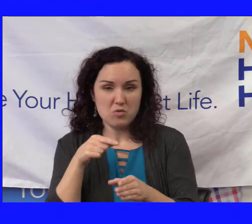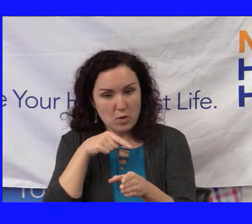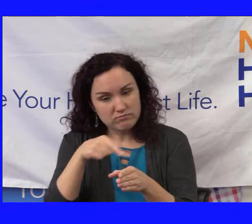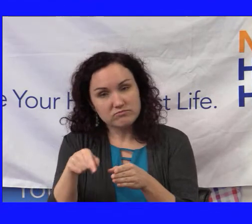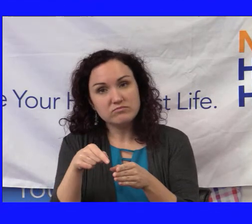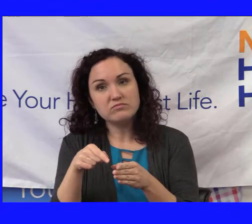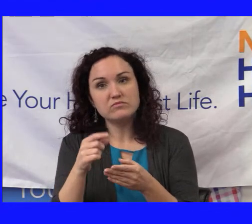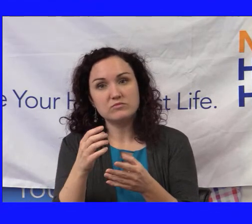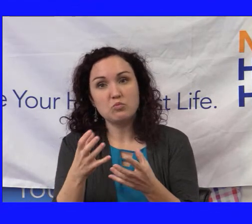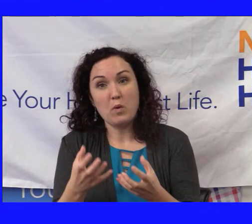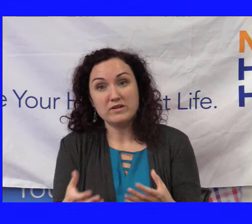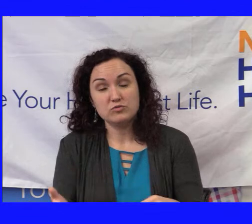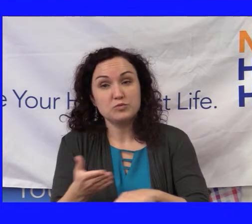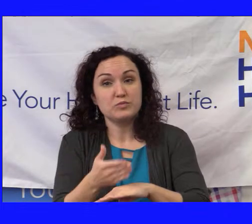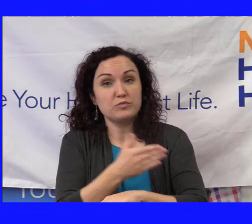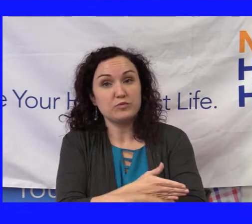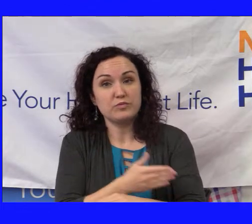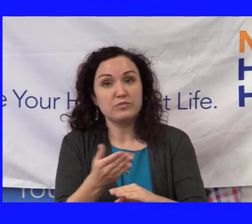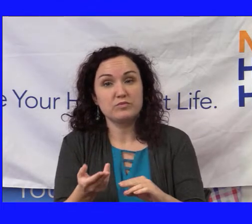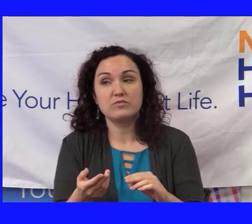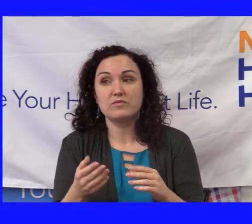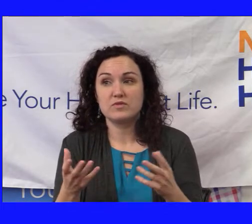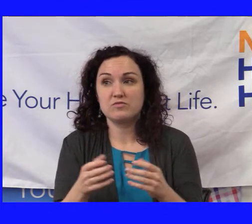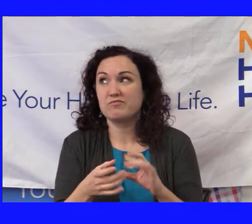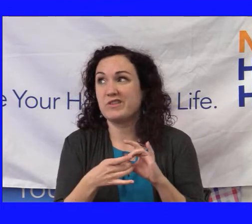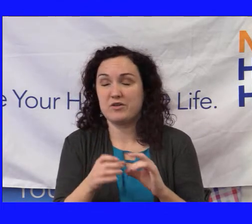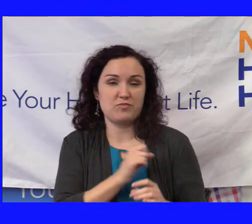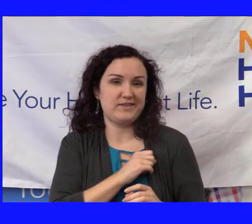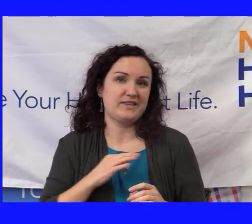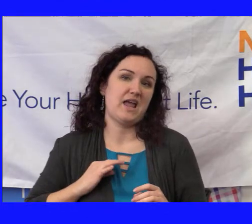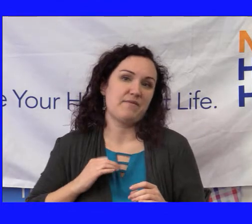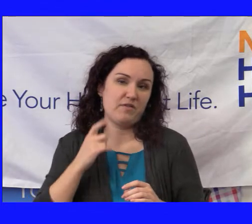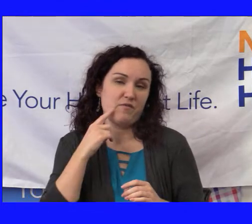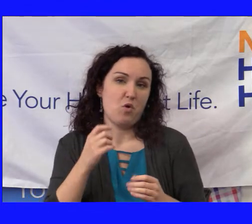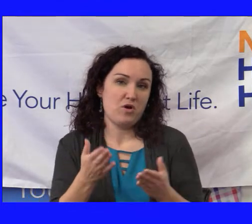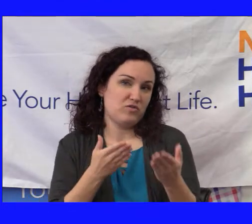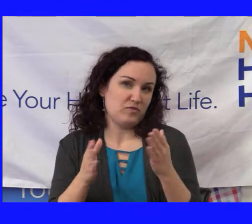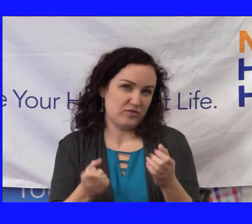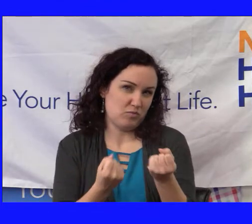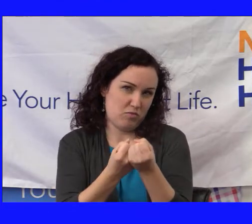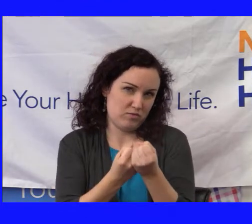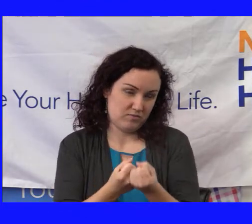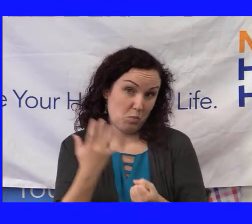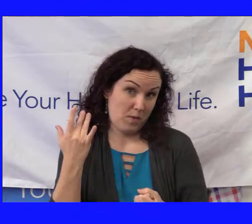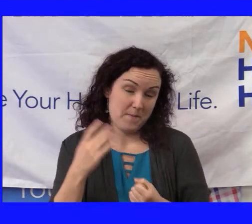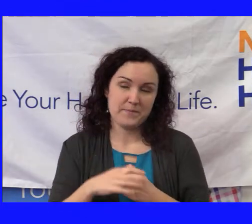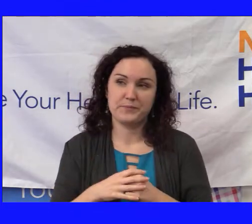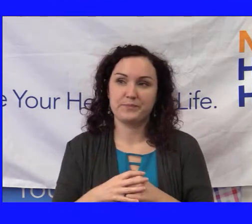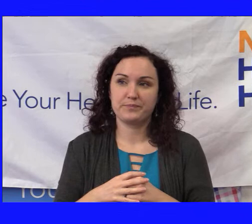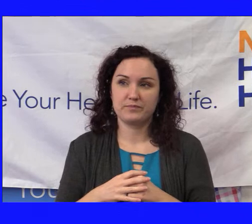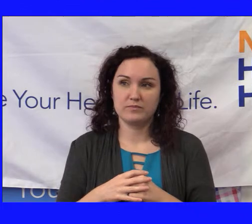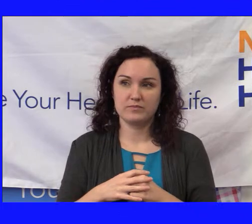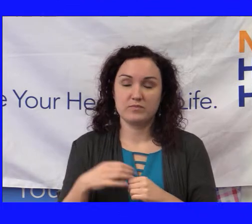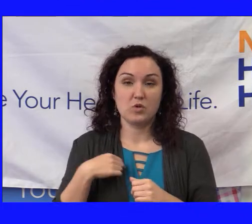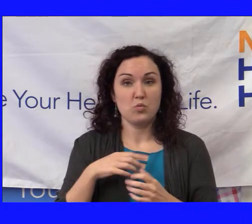improvement opportunity is related to the staffing level for service support. And that is because, as we learned